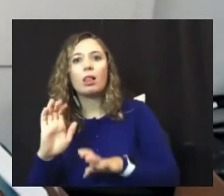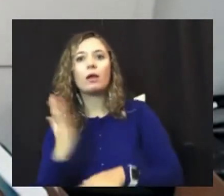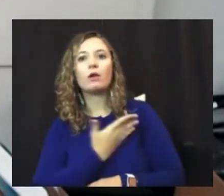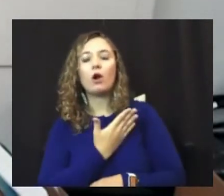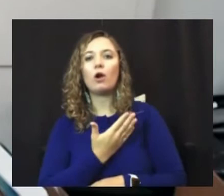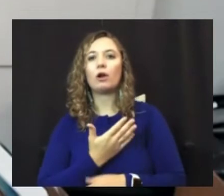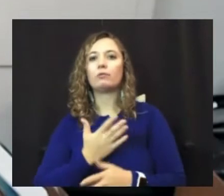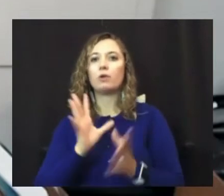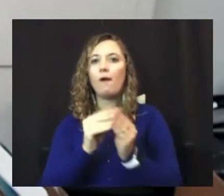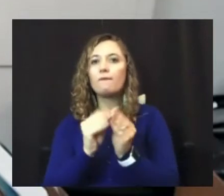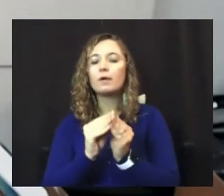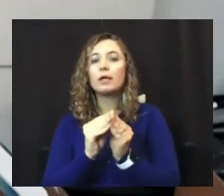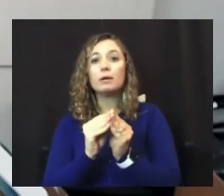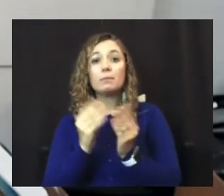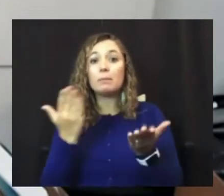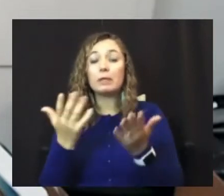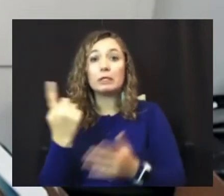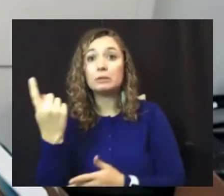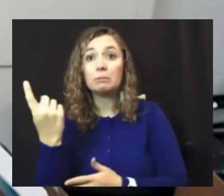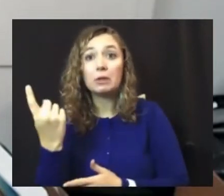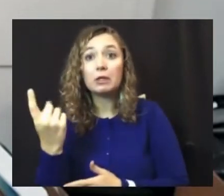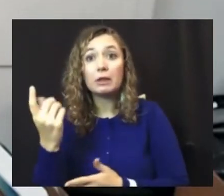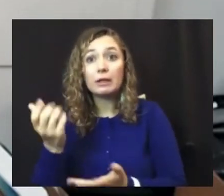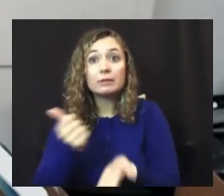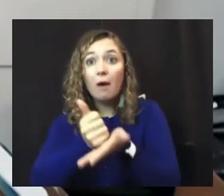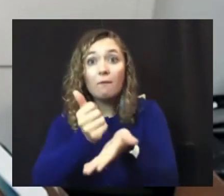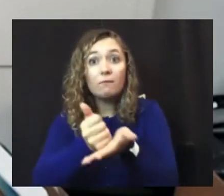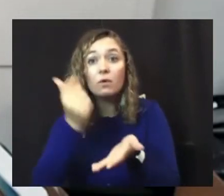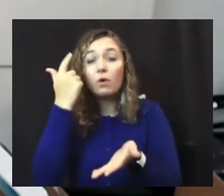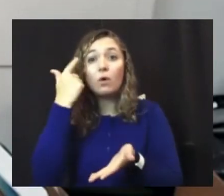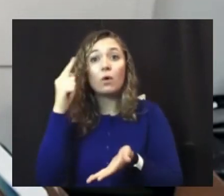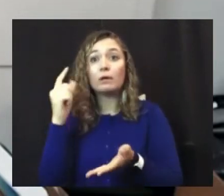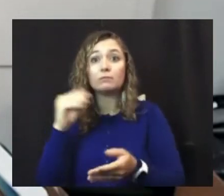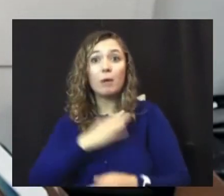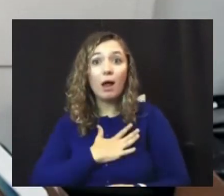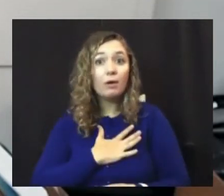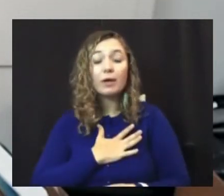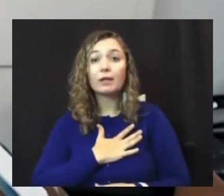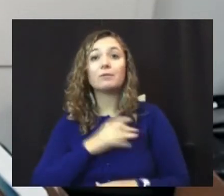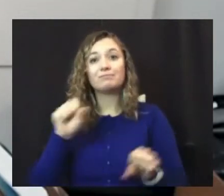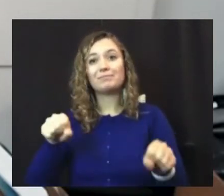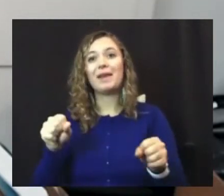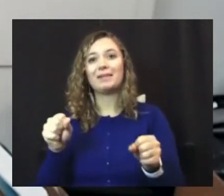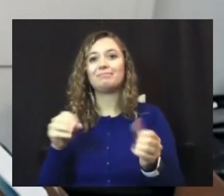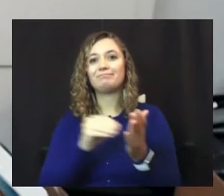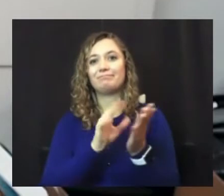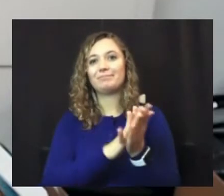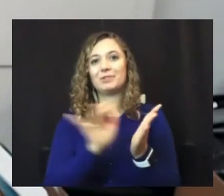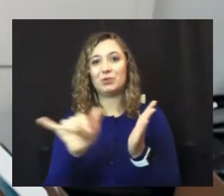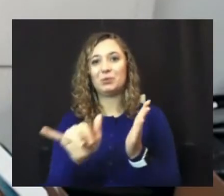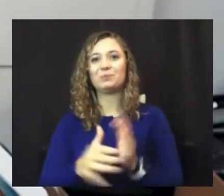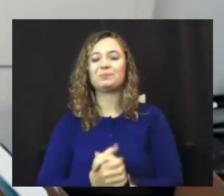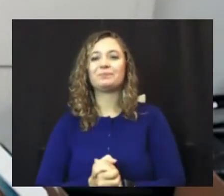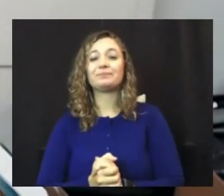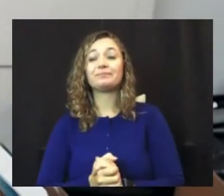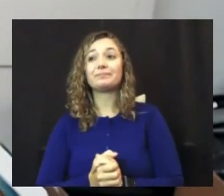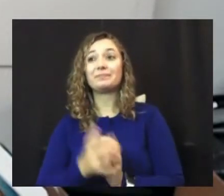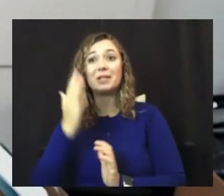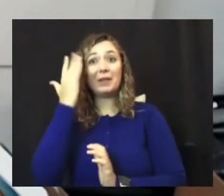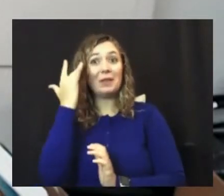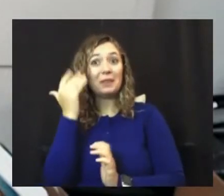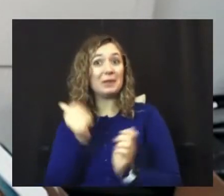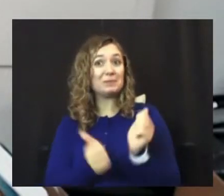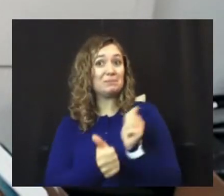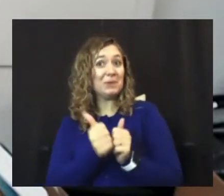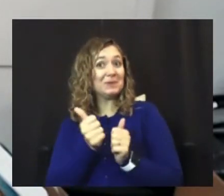what inspired you, and also to give us some tips on what we could be doing better. And I think that is mostly what I have for you